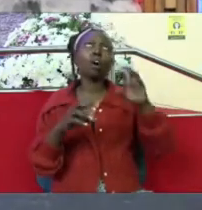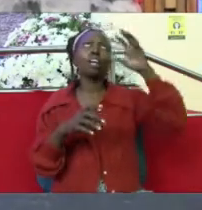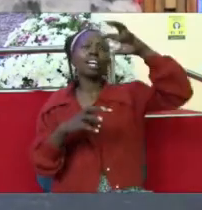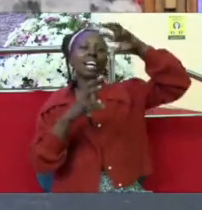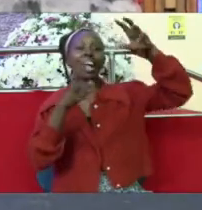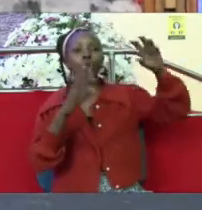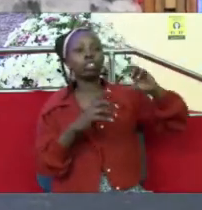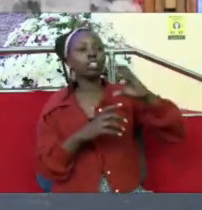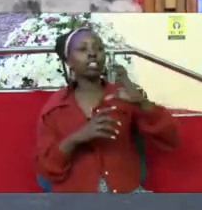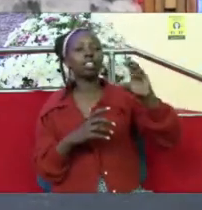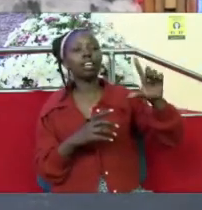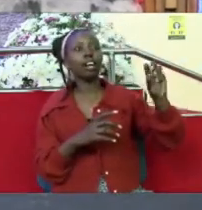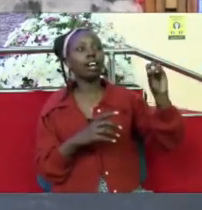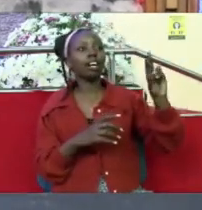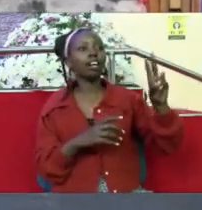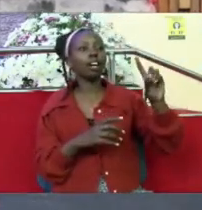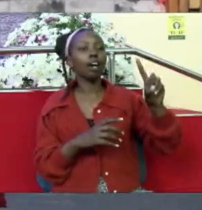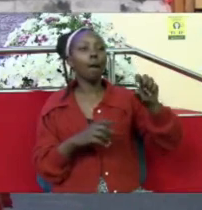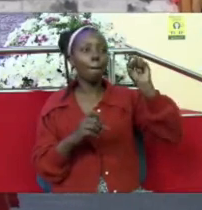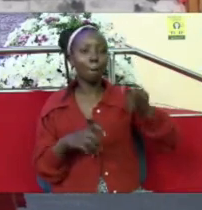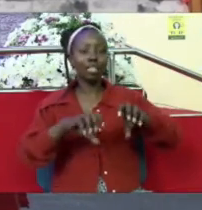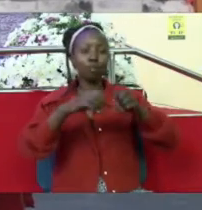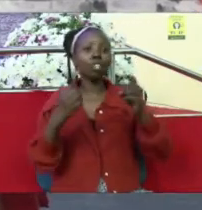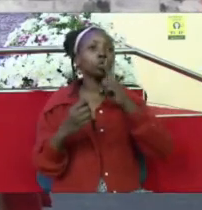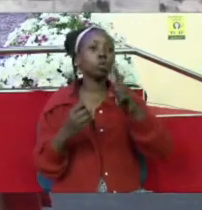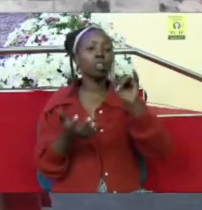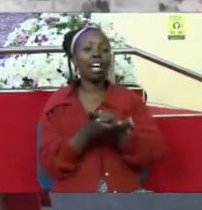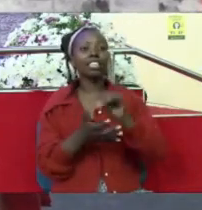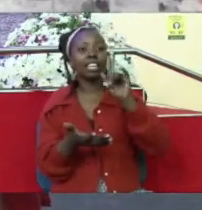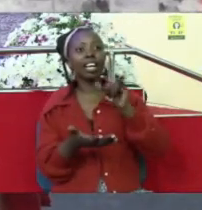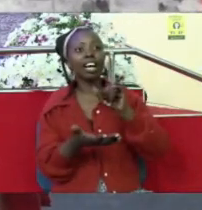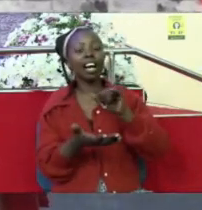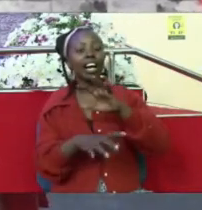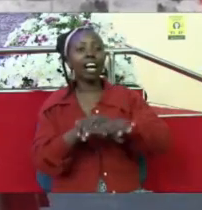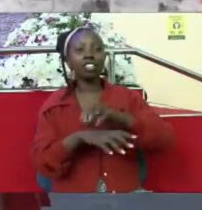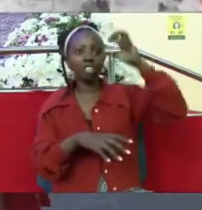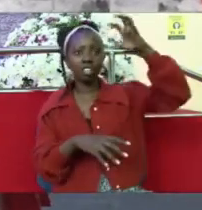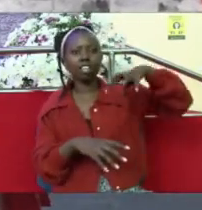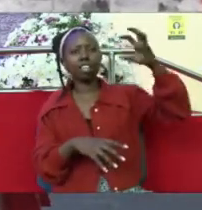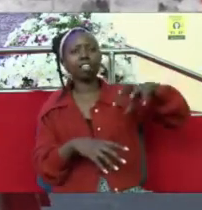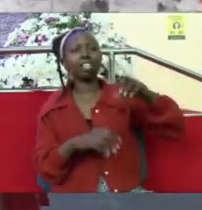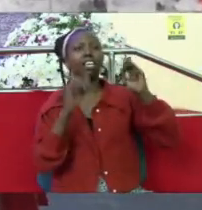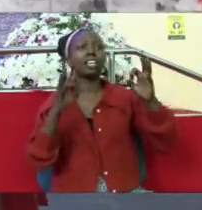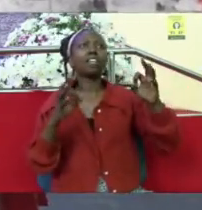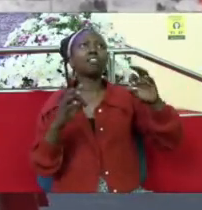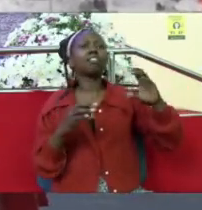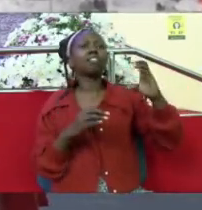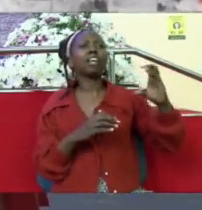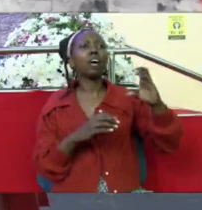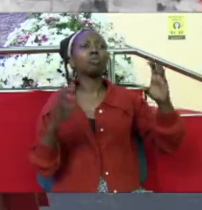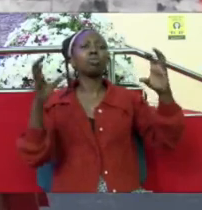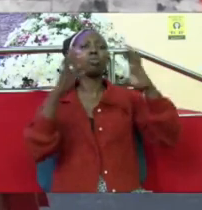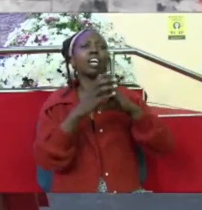kunyesha. Never forget. Usisahau. When the cloud is still holding together. Wakati mawingu yanakuja pamoja. Nothing. Hakuna kitu. But when it breaks. Lakini